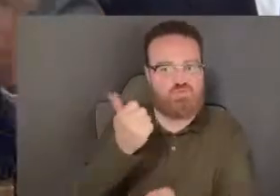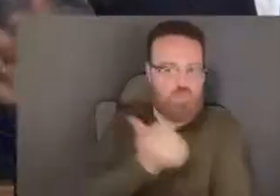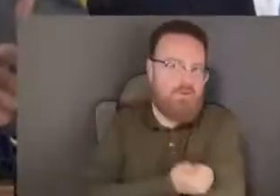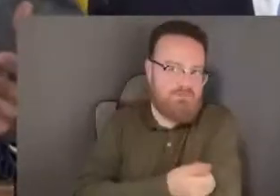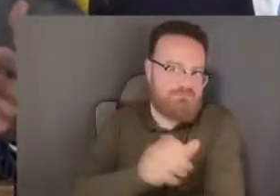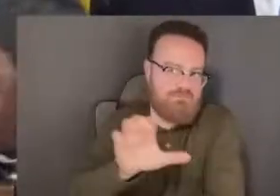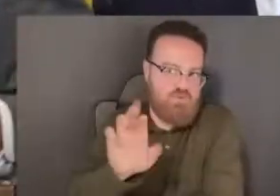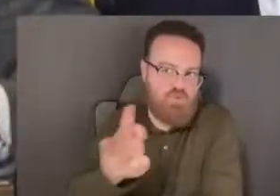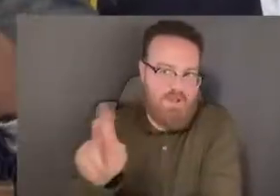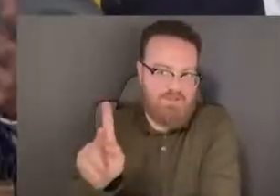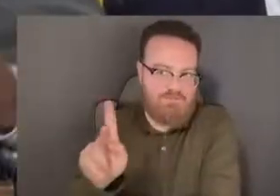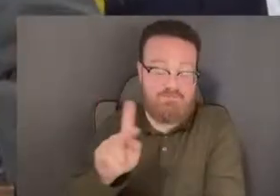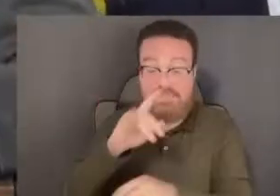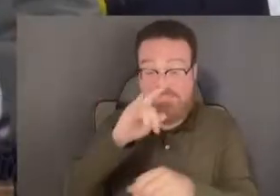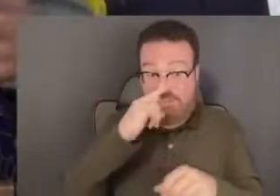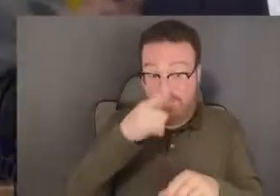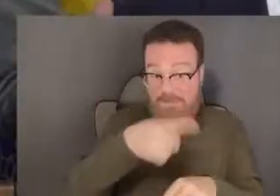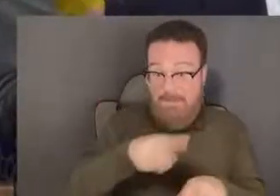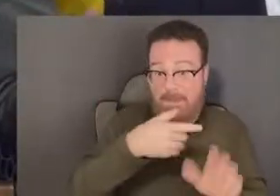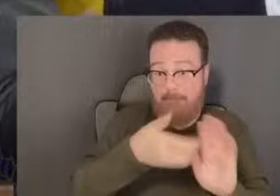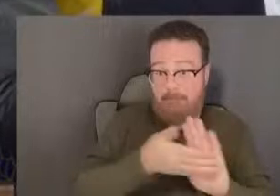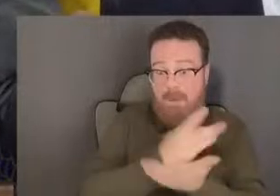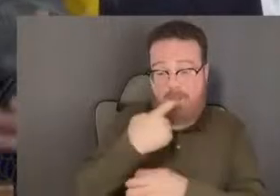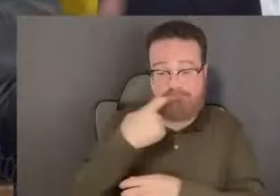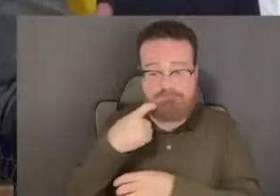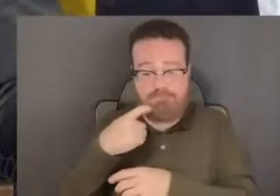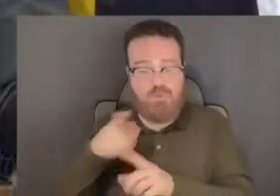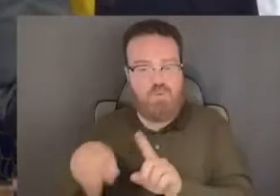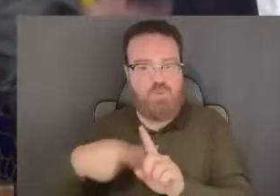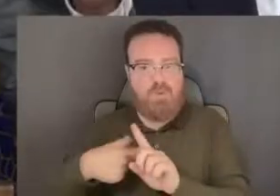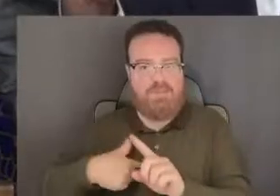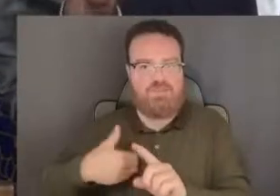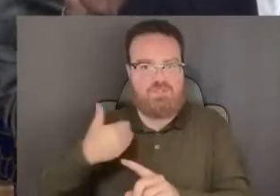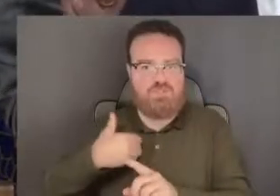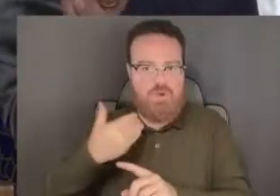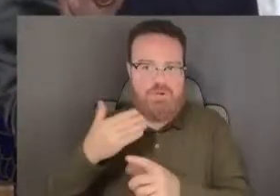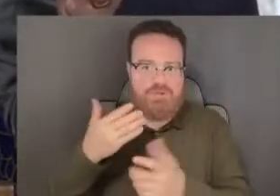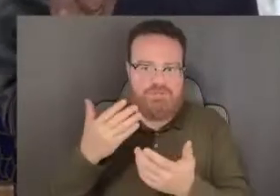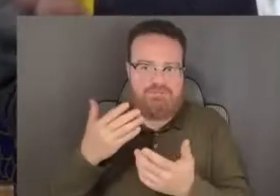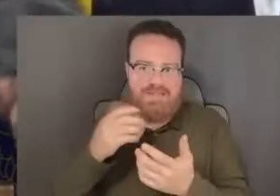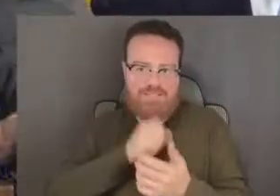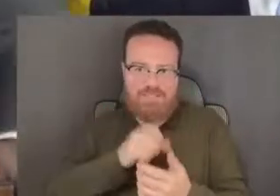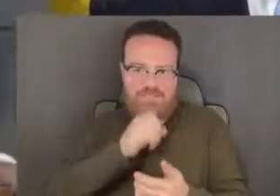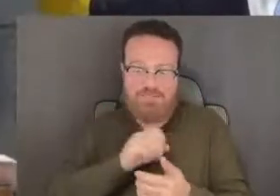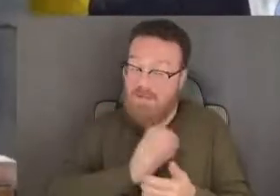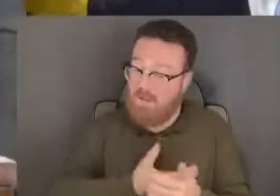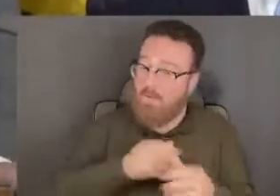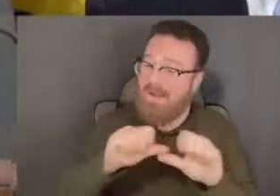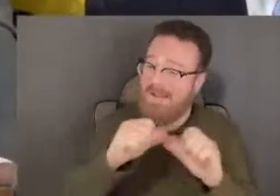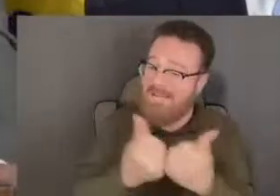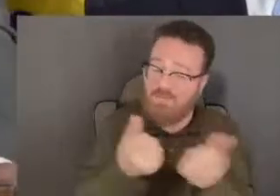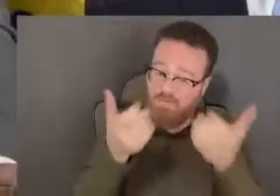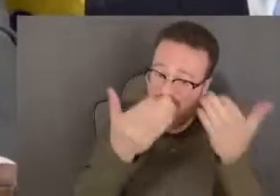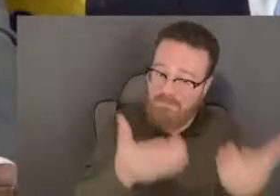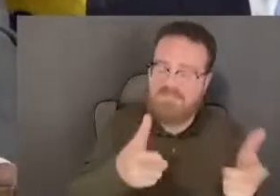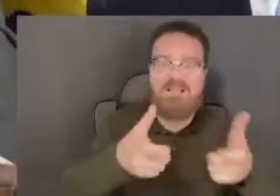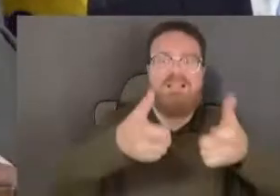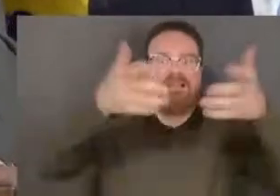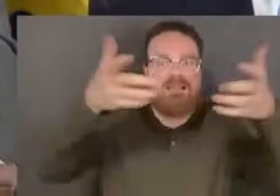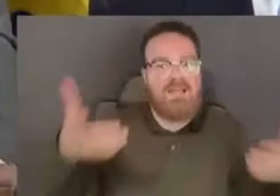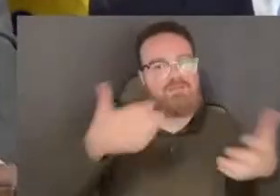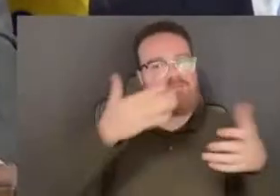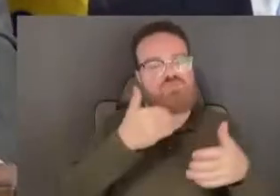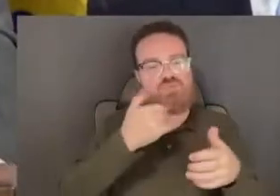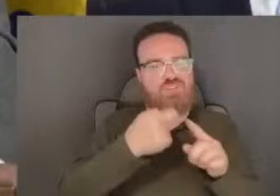agency recommends, I think, a huge amount of sugar for kids from when they're born. And it's hurting them, and